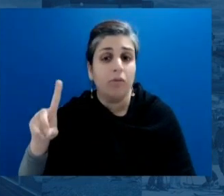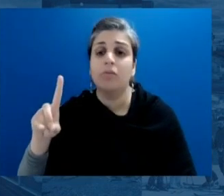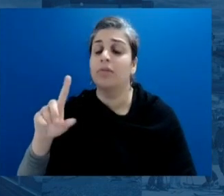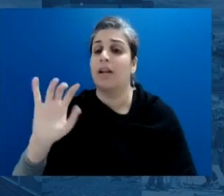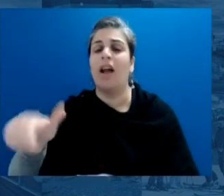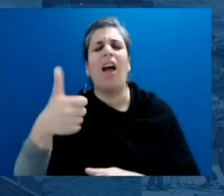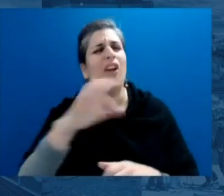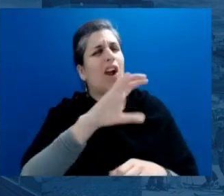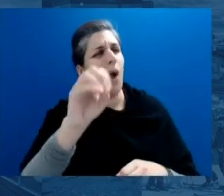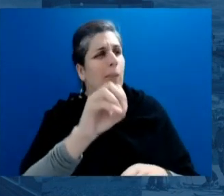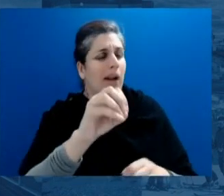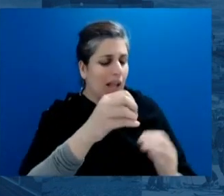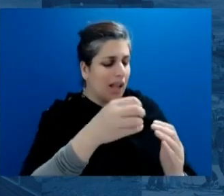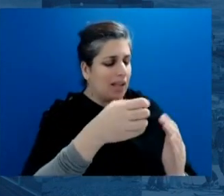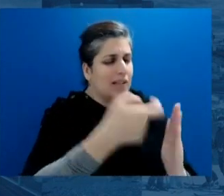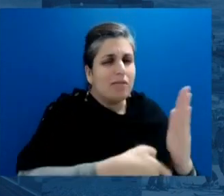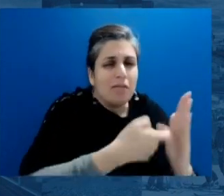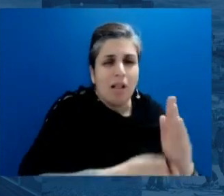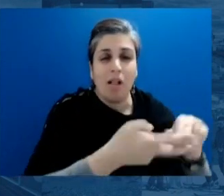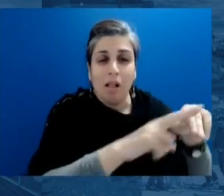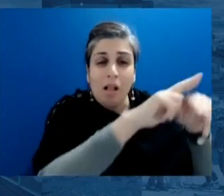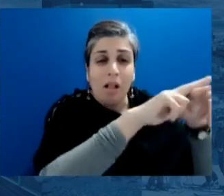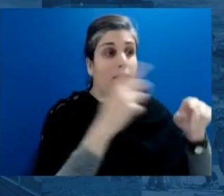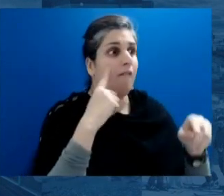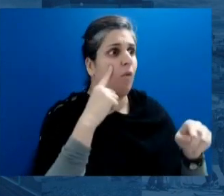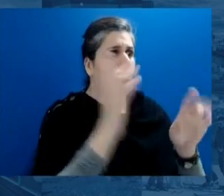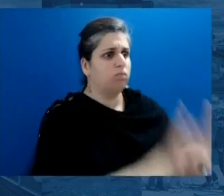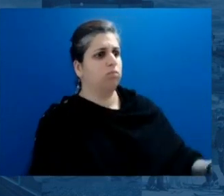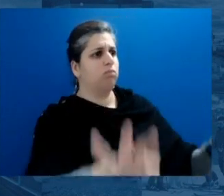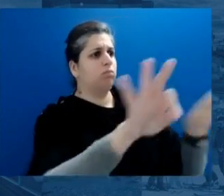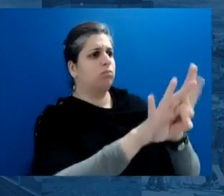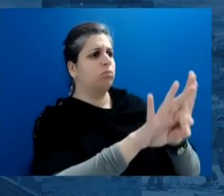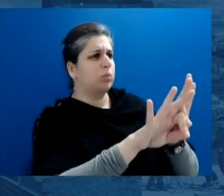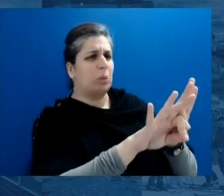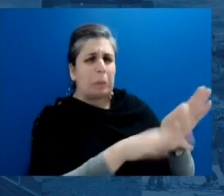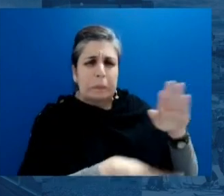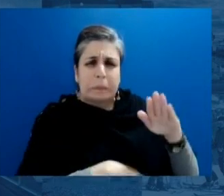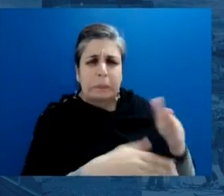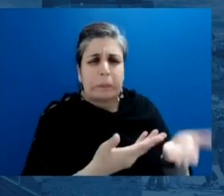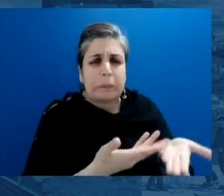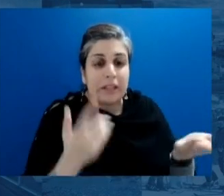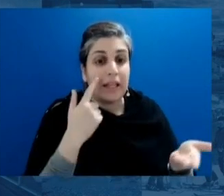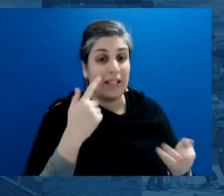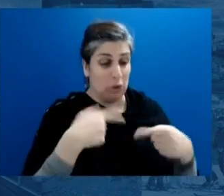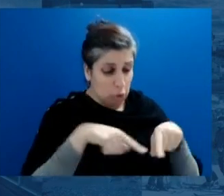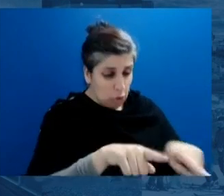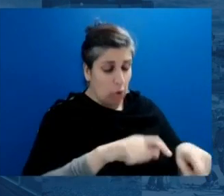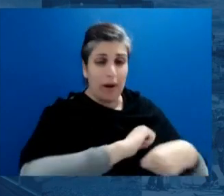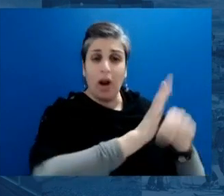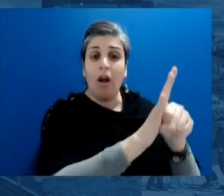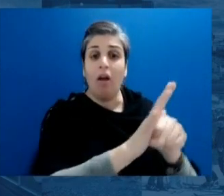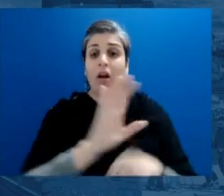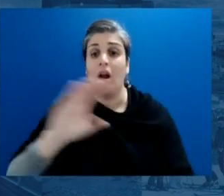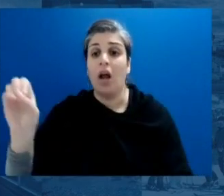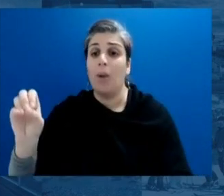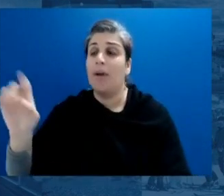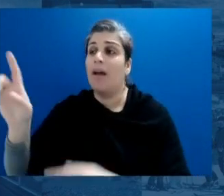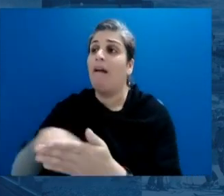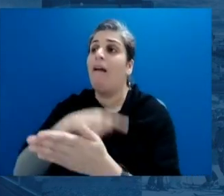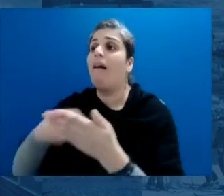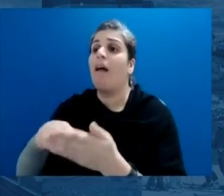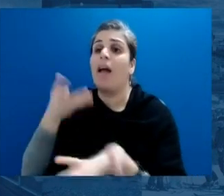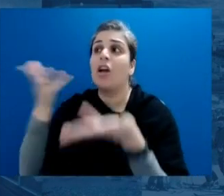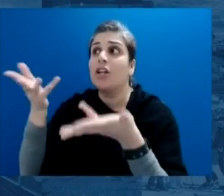gouging, unfortunately, on essential goods during the pandemic. Companies that canceled services or misled consumers but